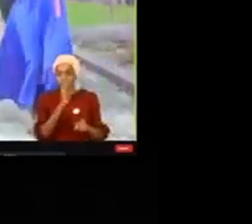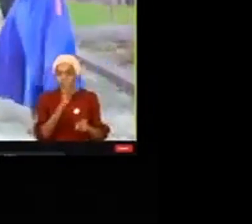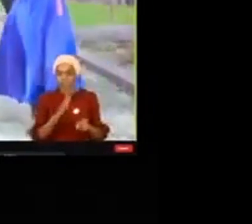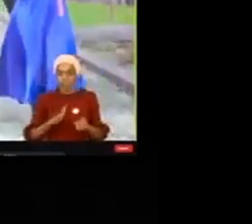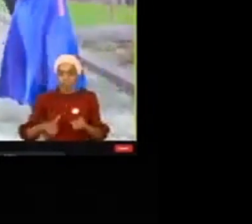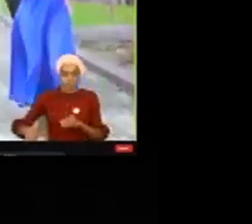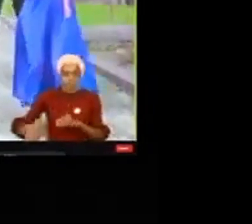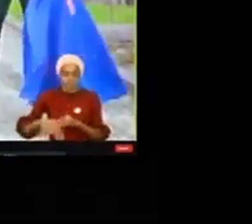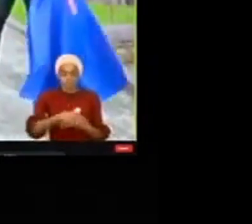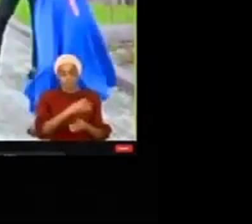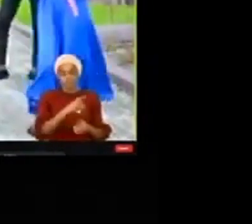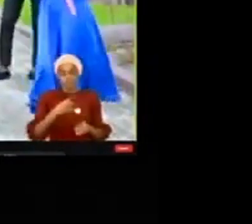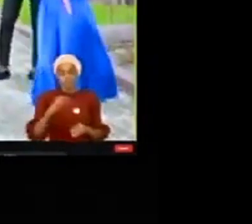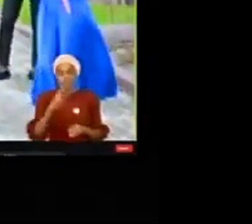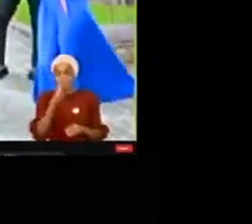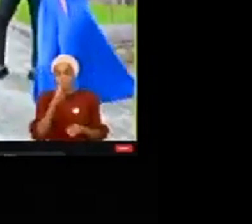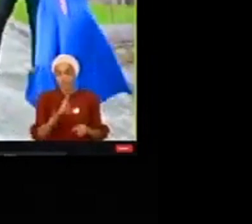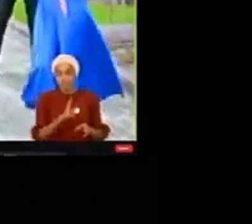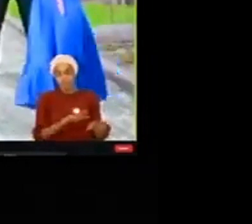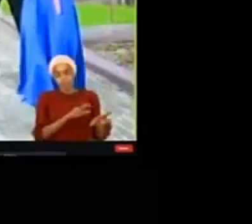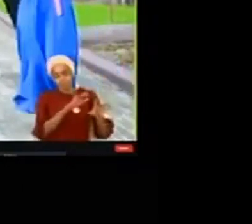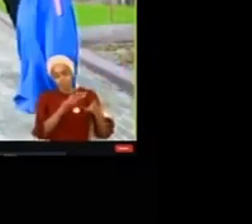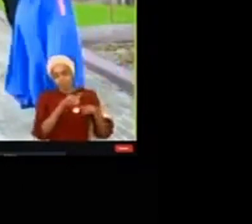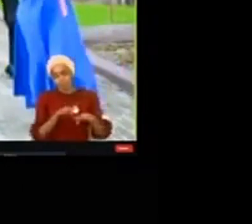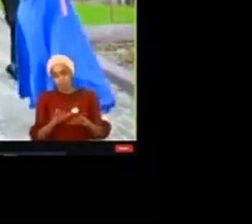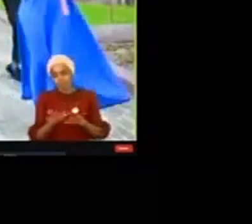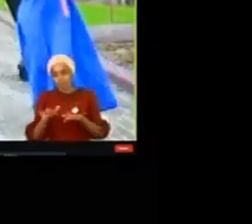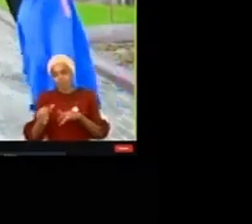qui couvre la